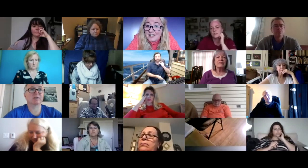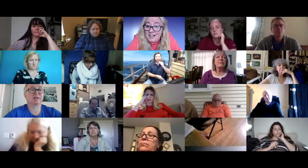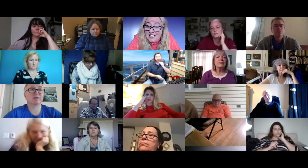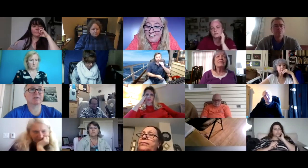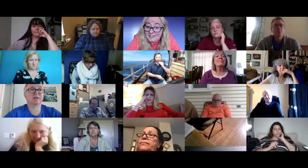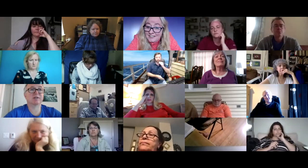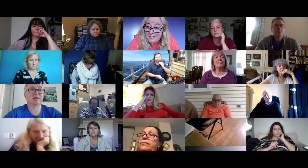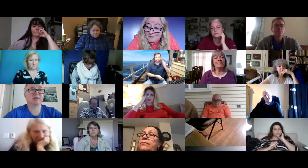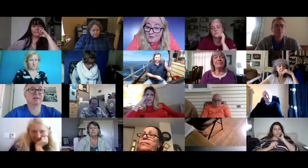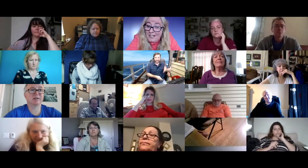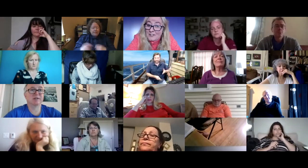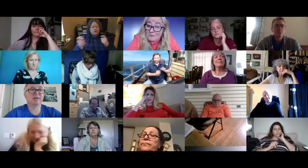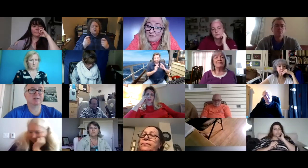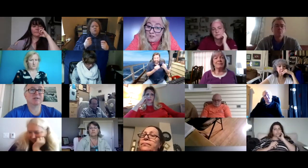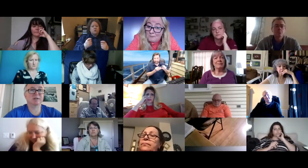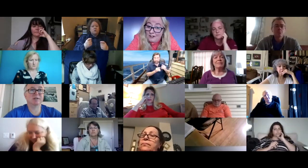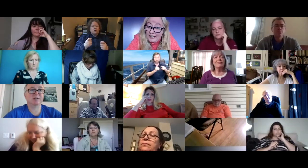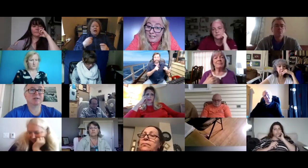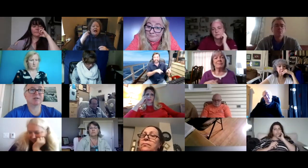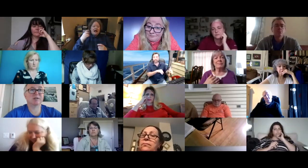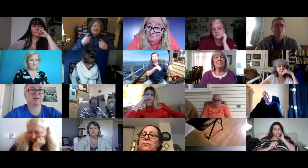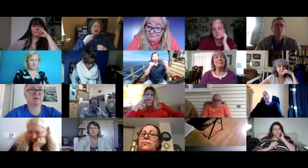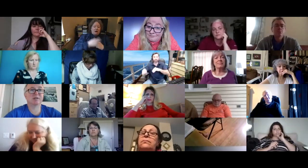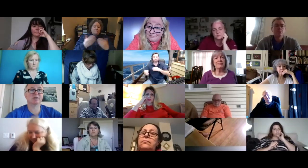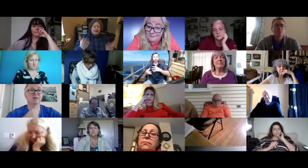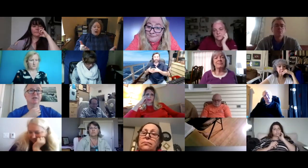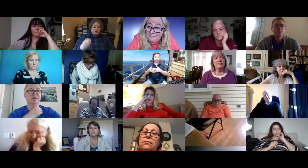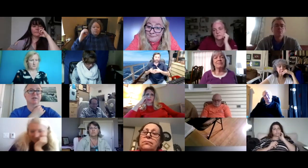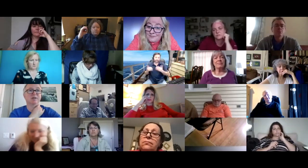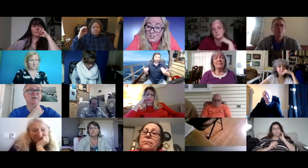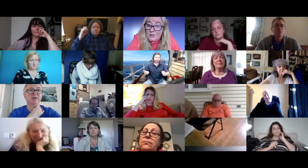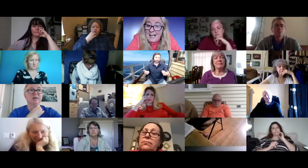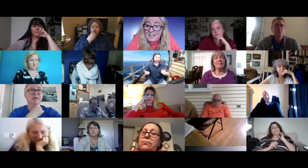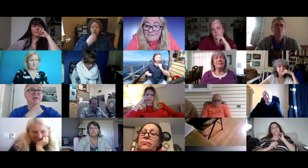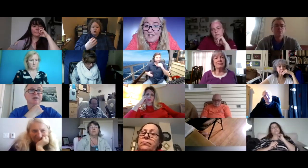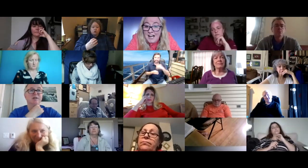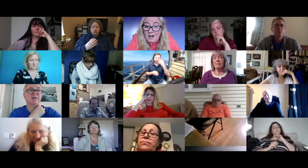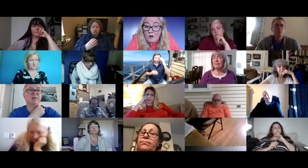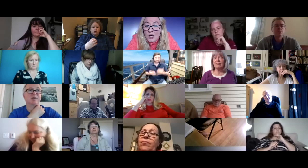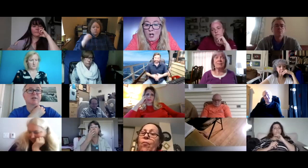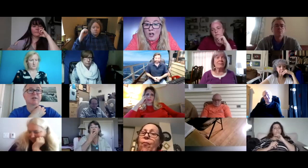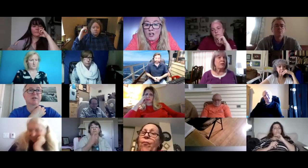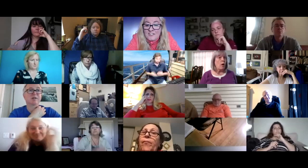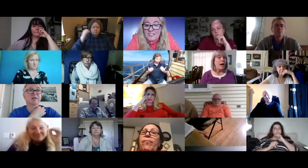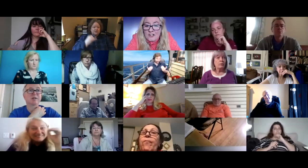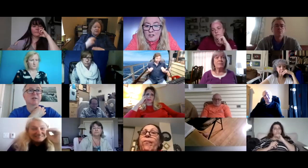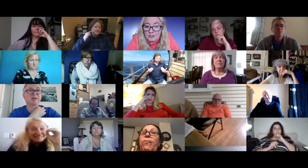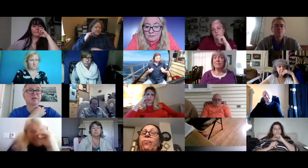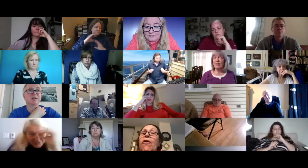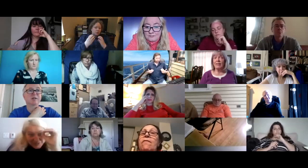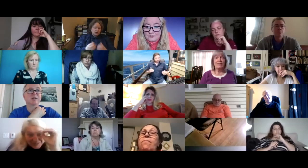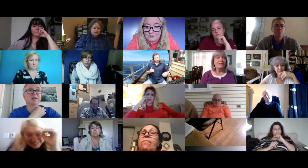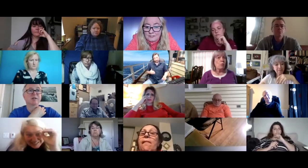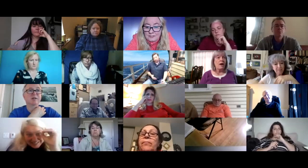not in Ireland anymore, has moved to America. So as of now, 0